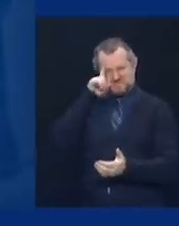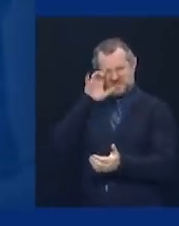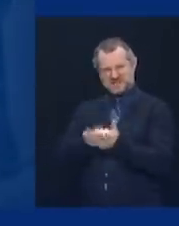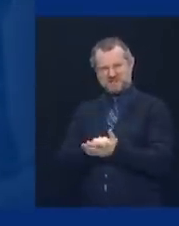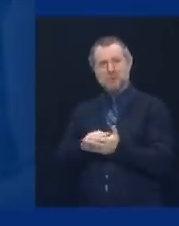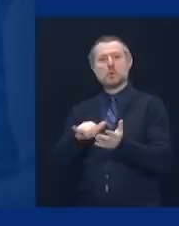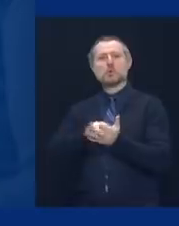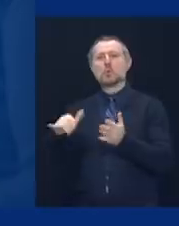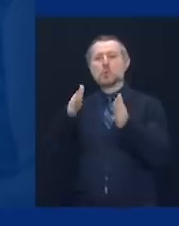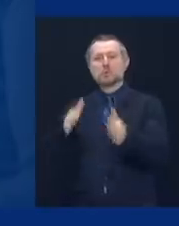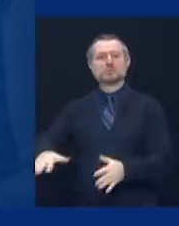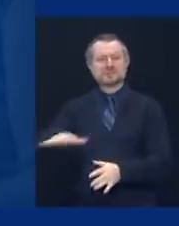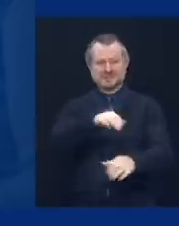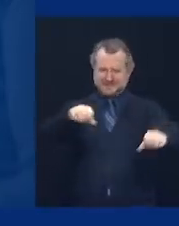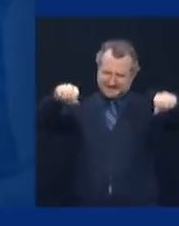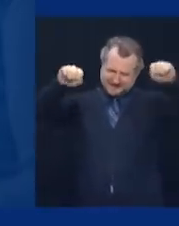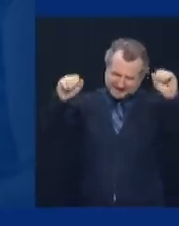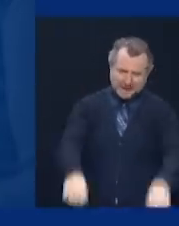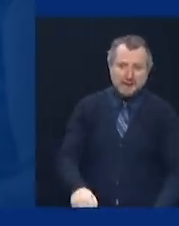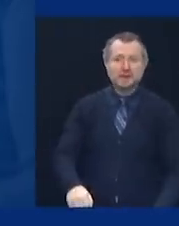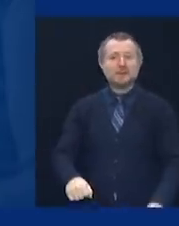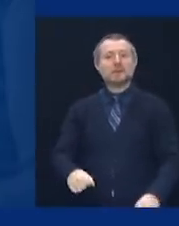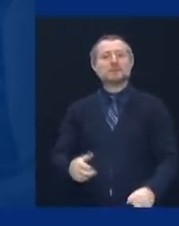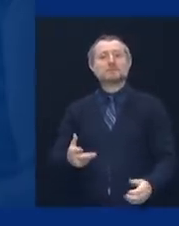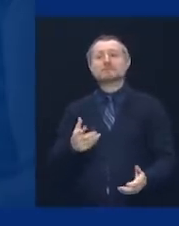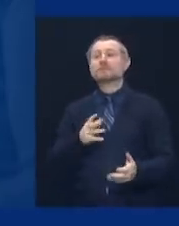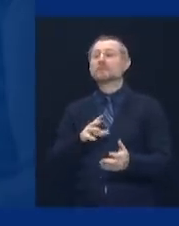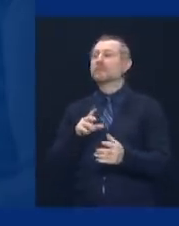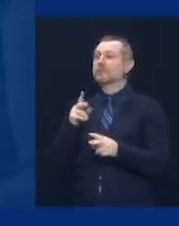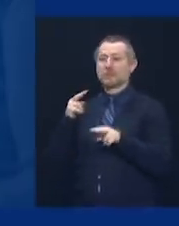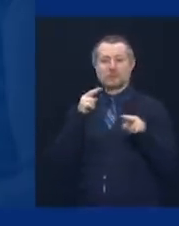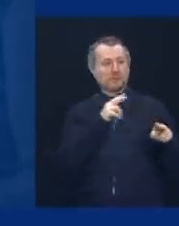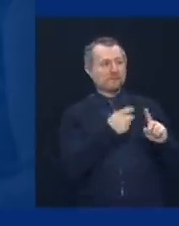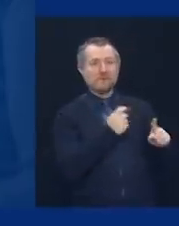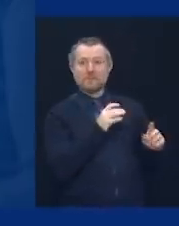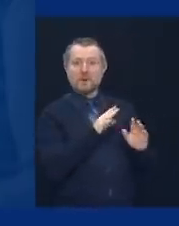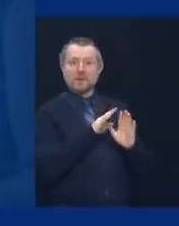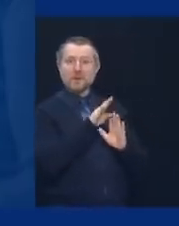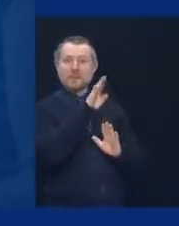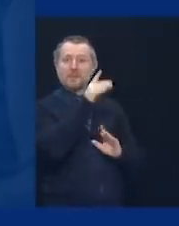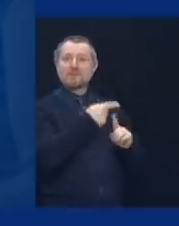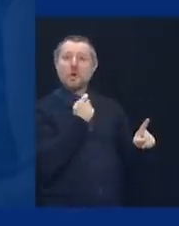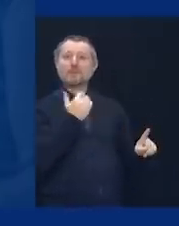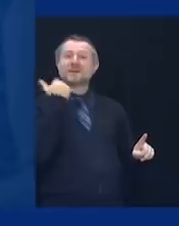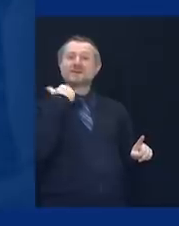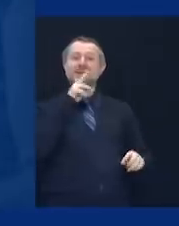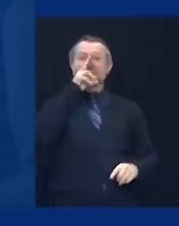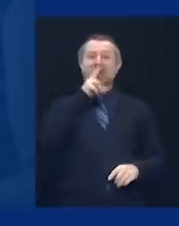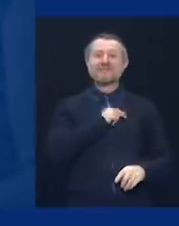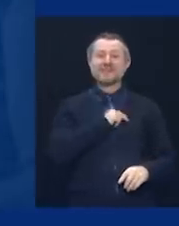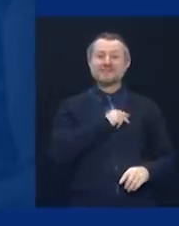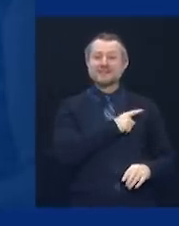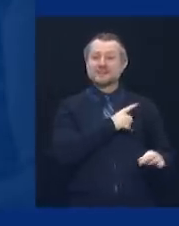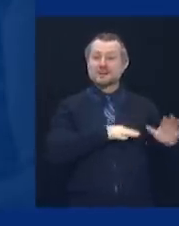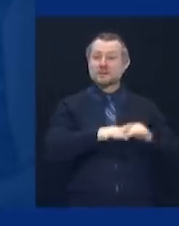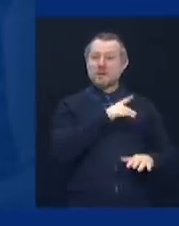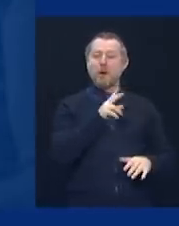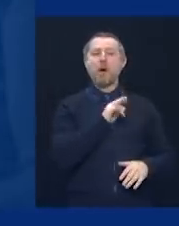I believe New Yorkers are seeing the numbers in the increase from Thanksgiving, and I think they're going to learn from